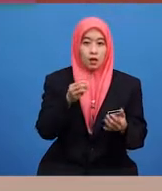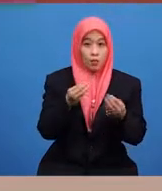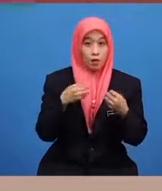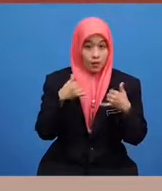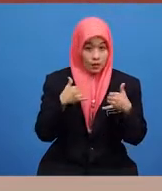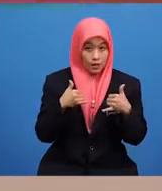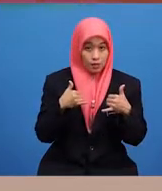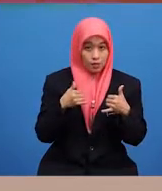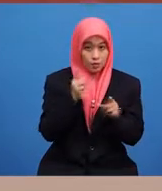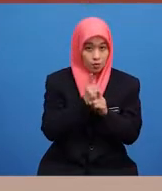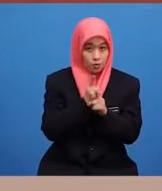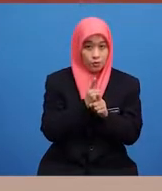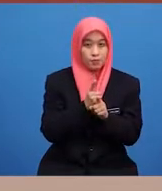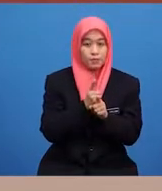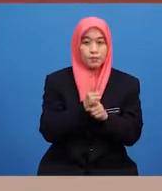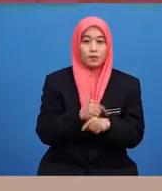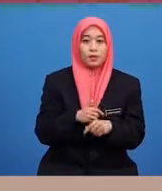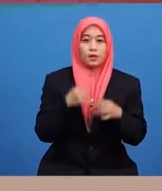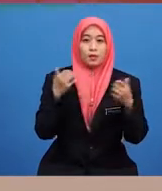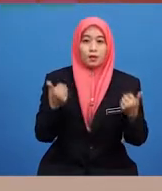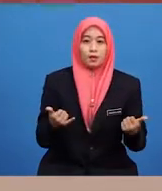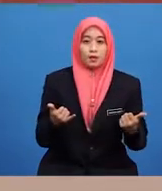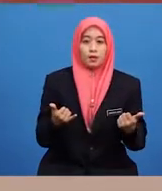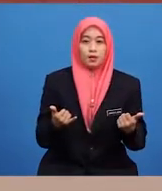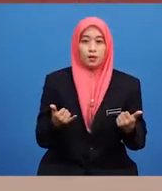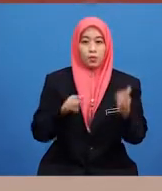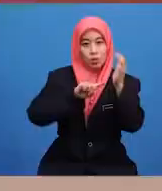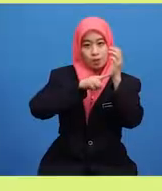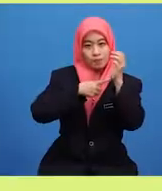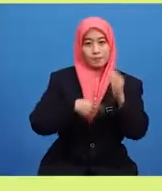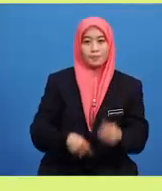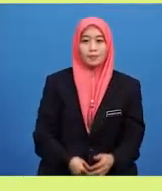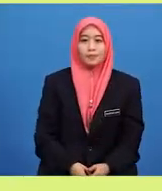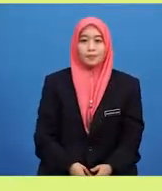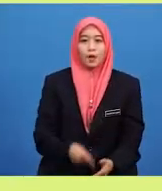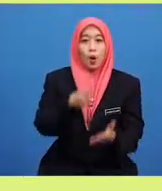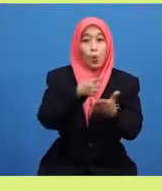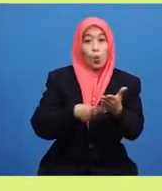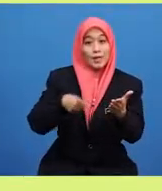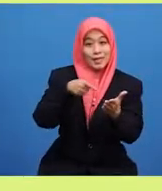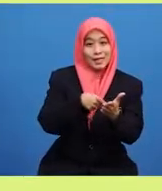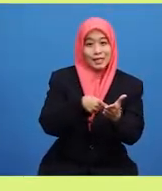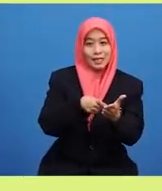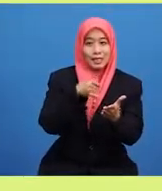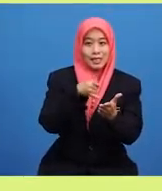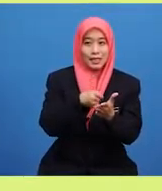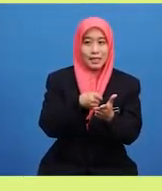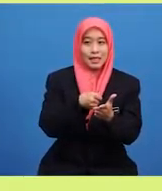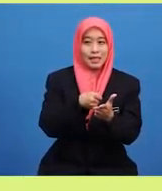well? Then, let's get it started. What's this?